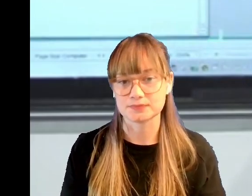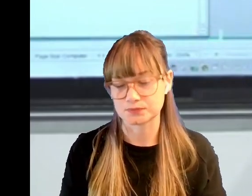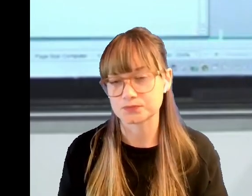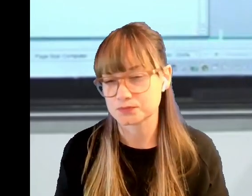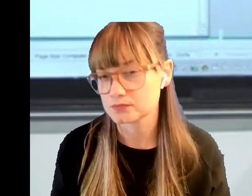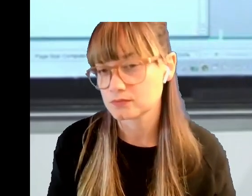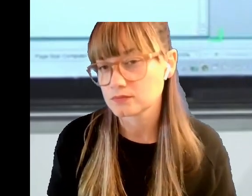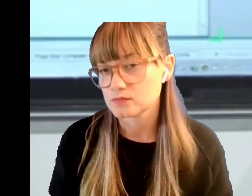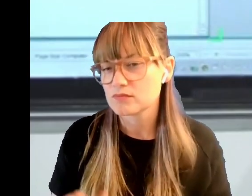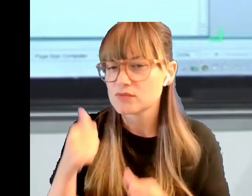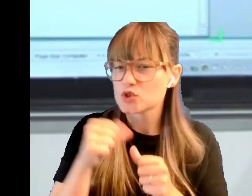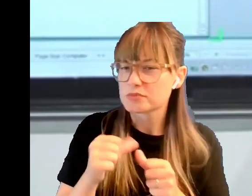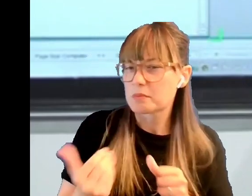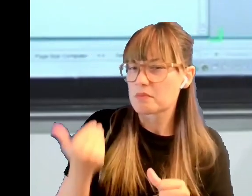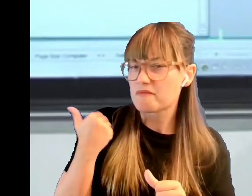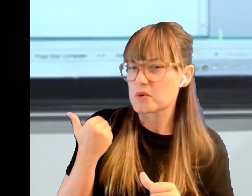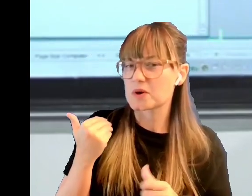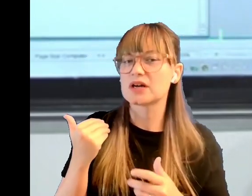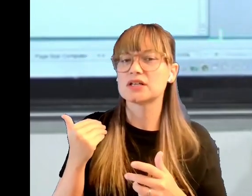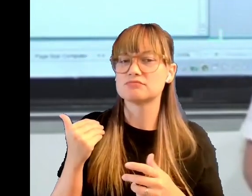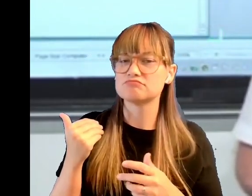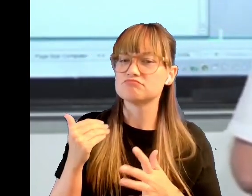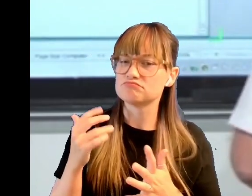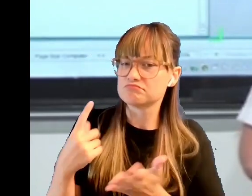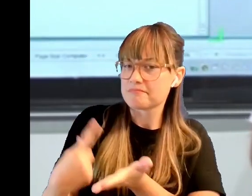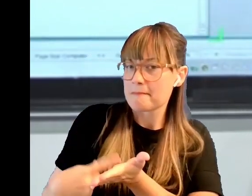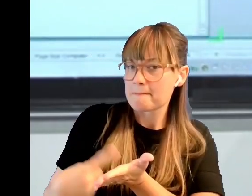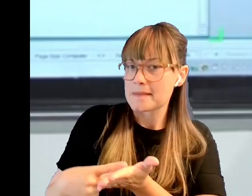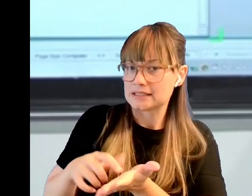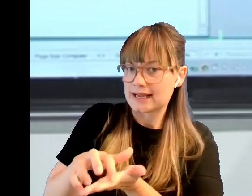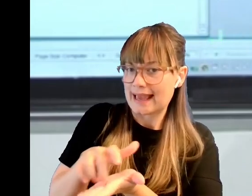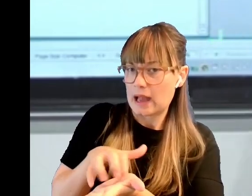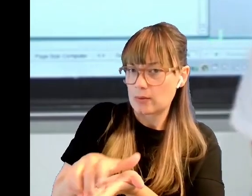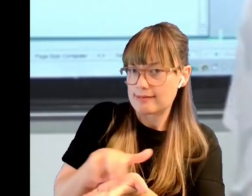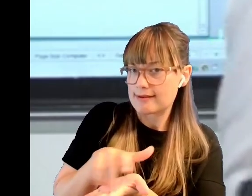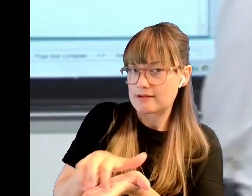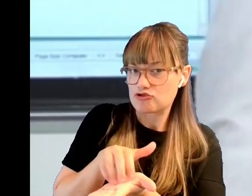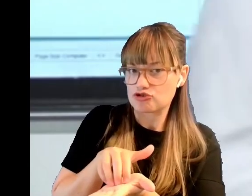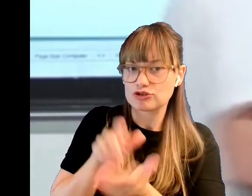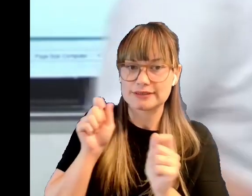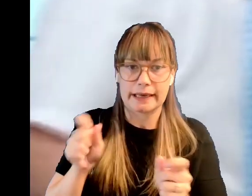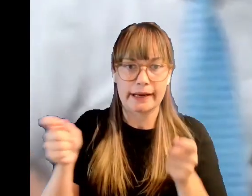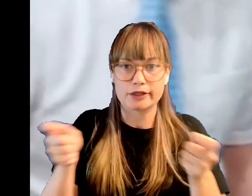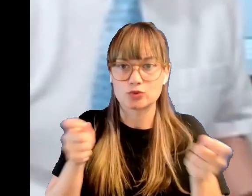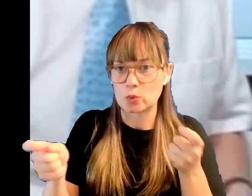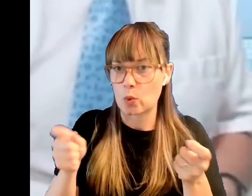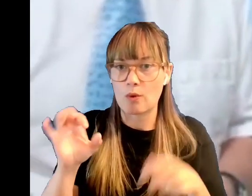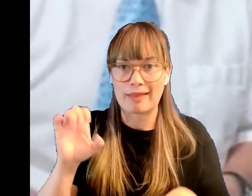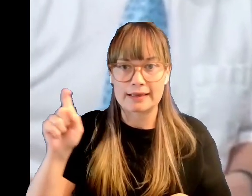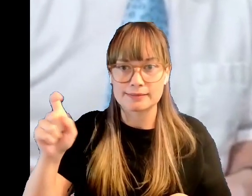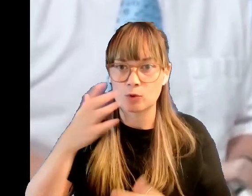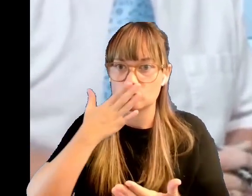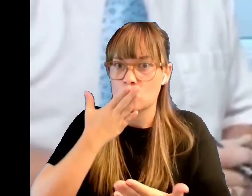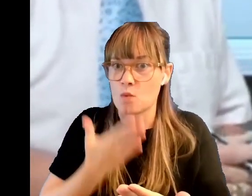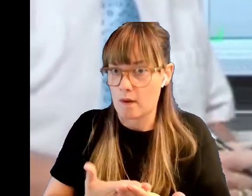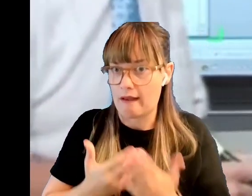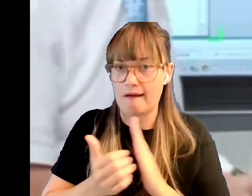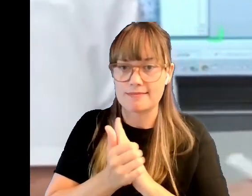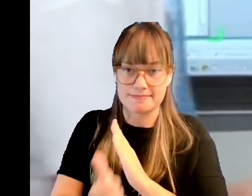in an earlier lesson, we talked about the fact that calculators handle exponents very